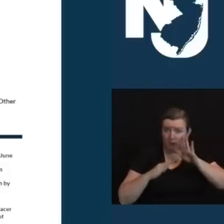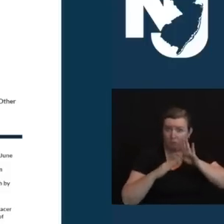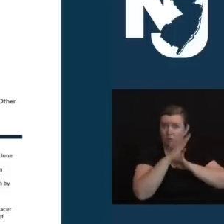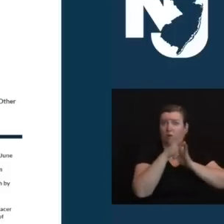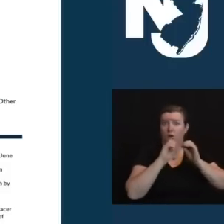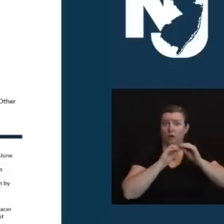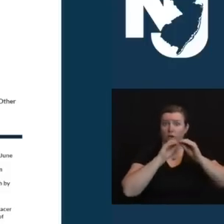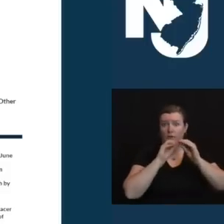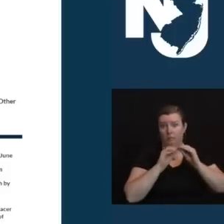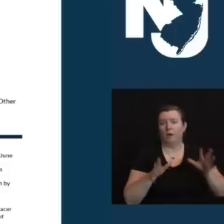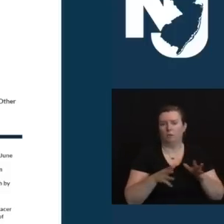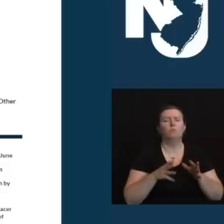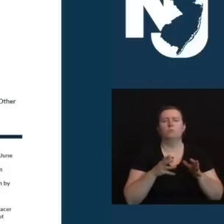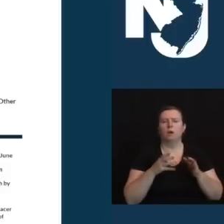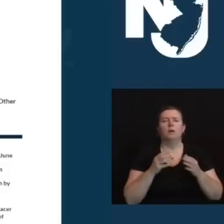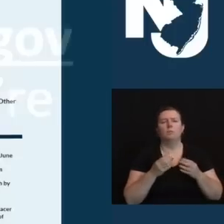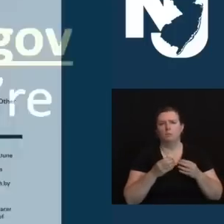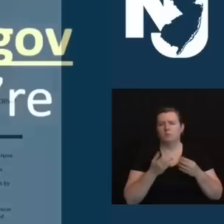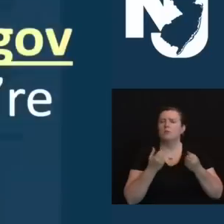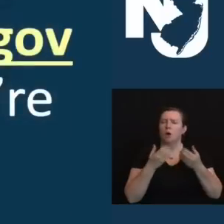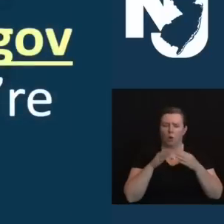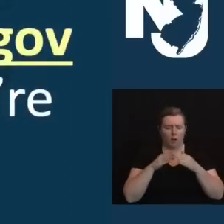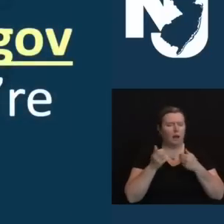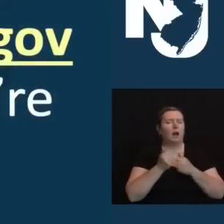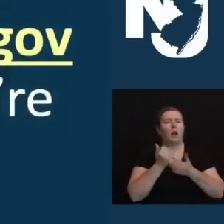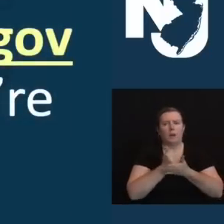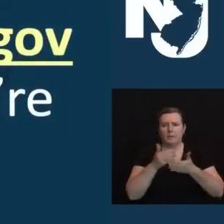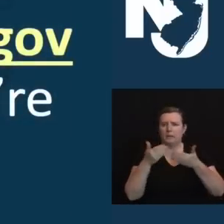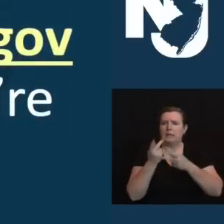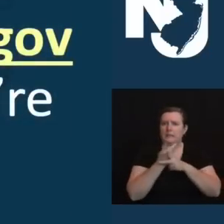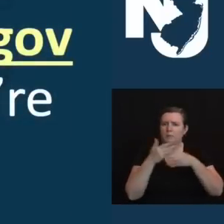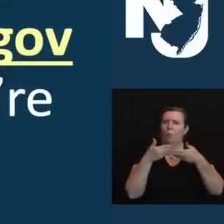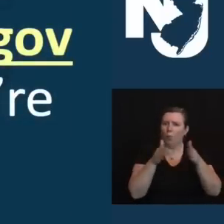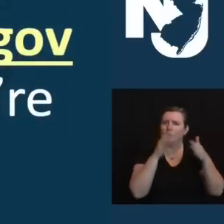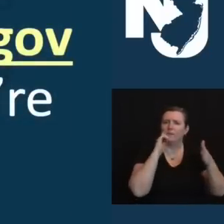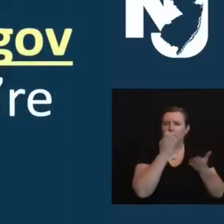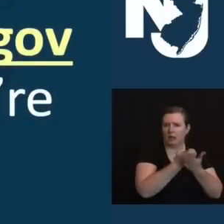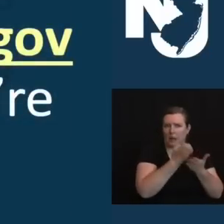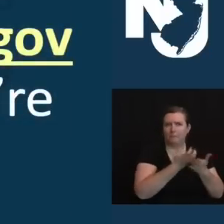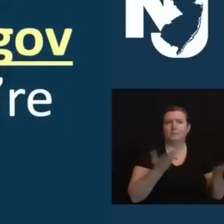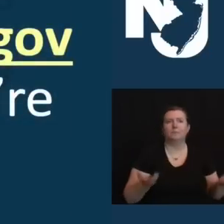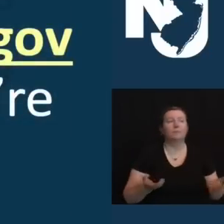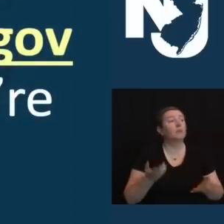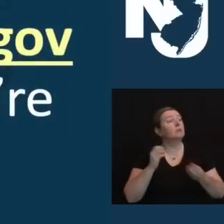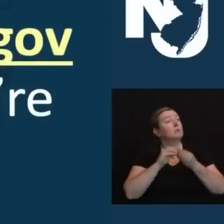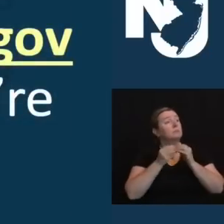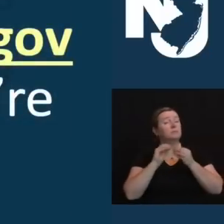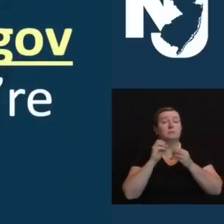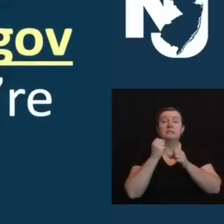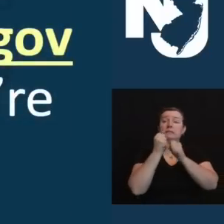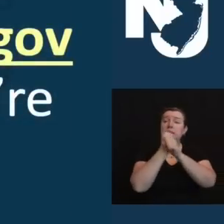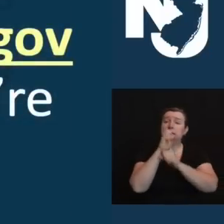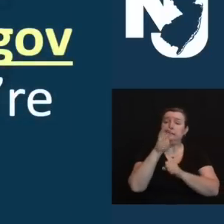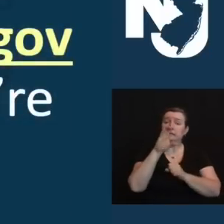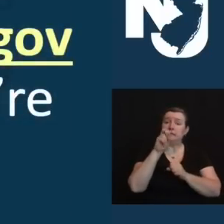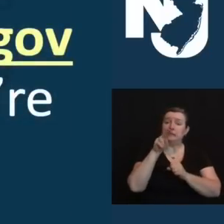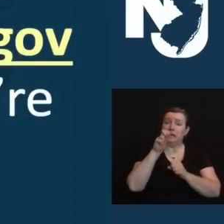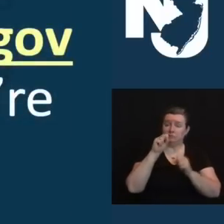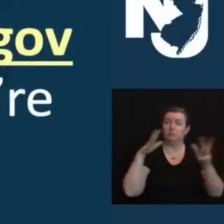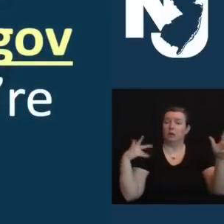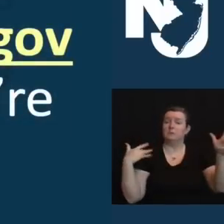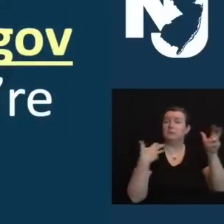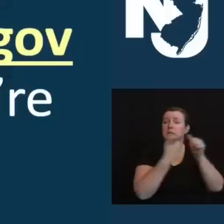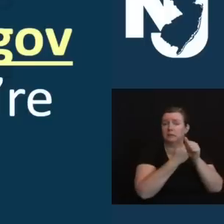economy. Before I get switching gears again, before I get to the overnight numbers, I want to give a brief update on New Jersey's response rate to